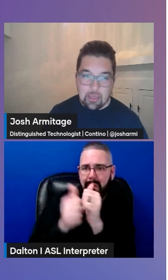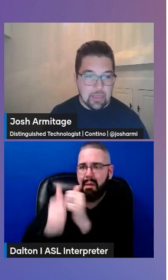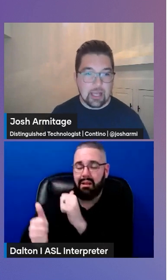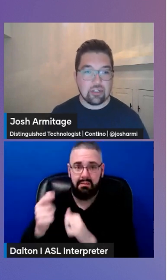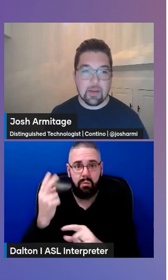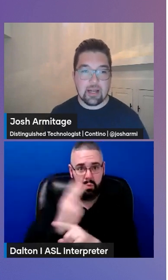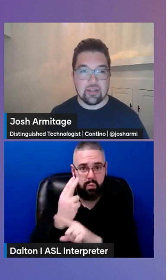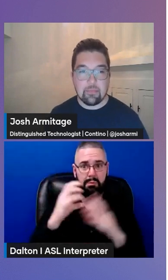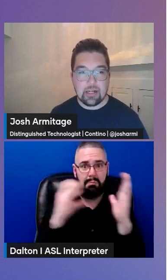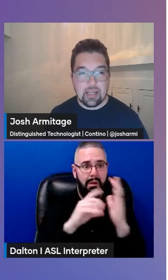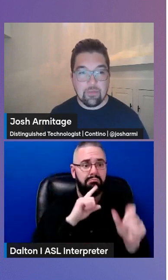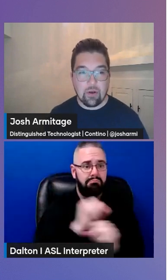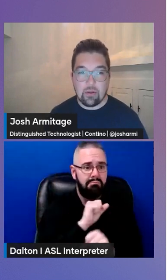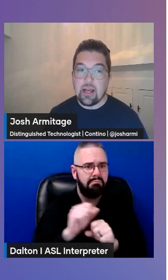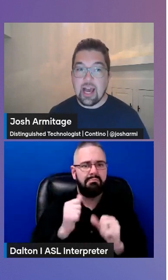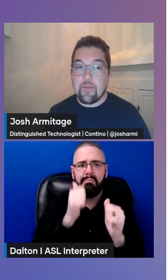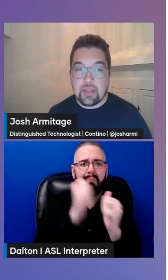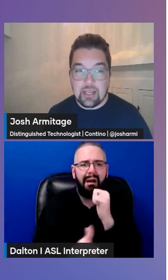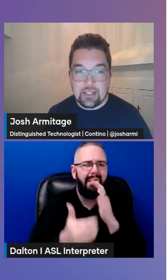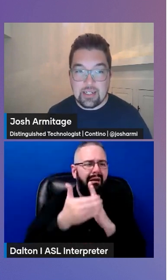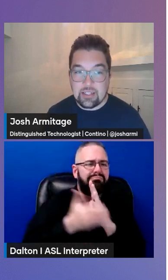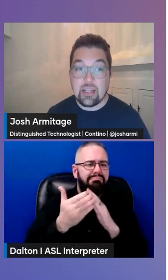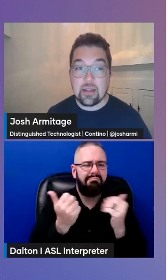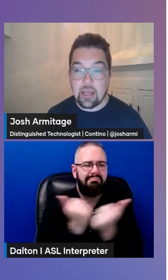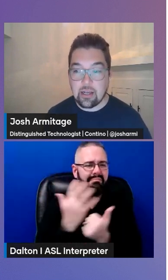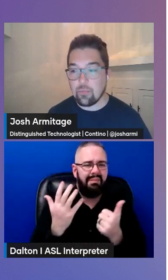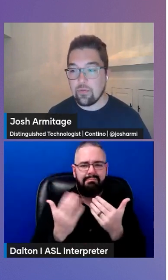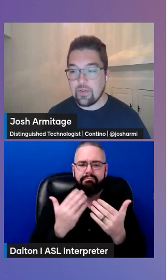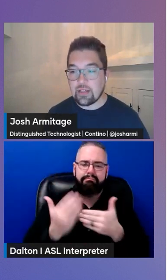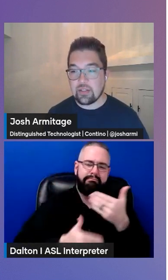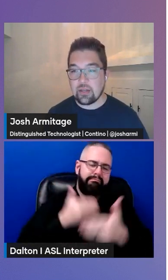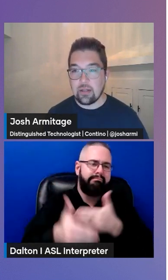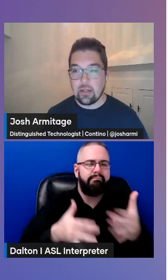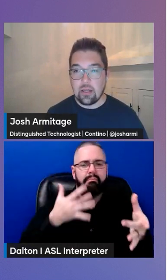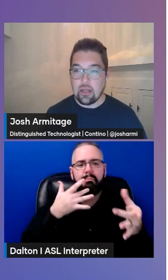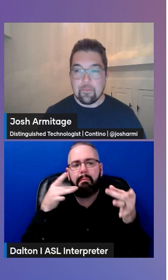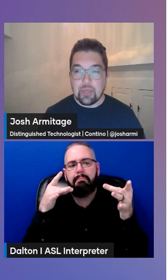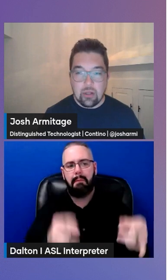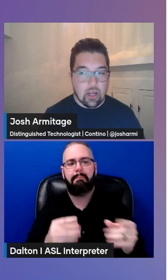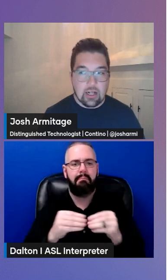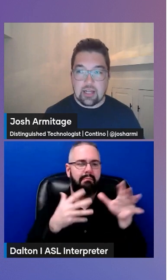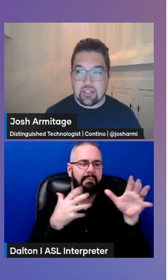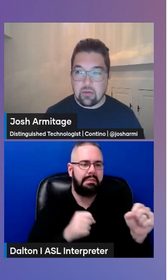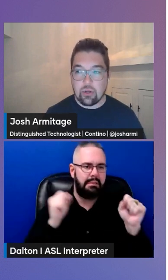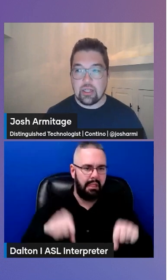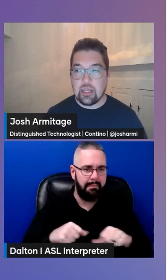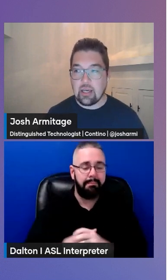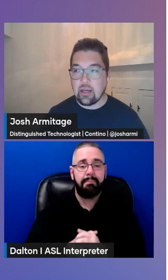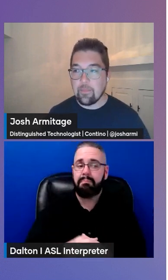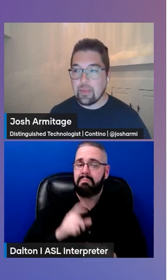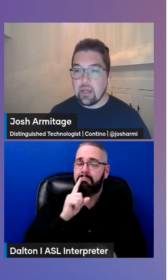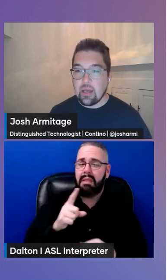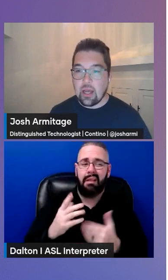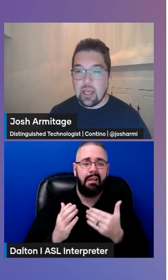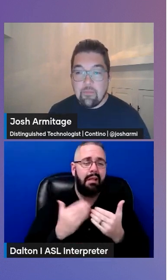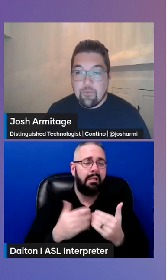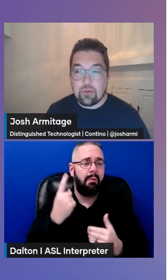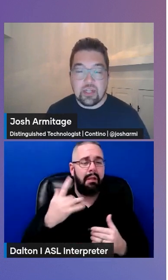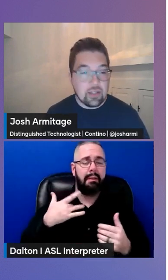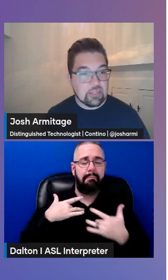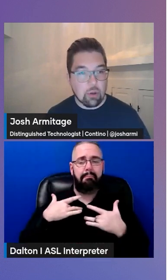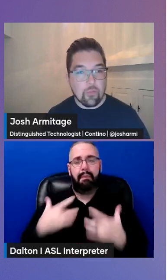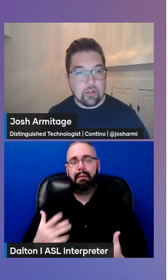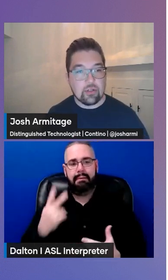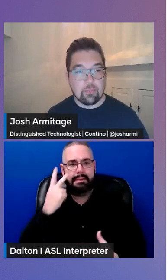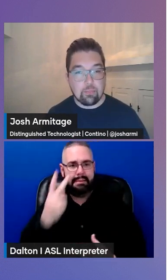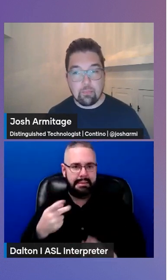modules, they just pass them by default. Everything is easy. They can move faster. You know, a classic one in here, enforcing